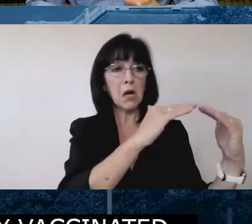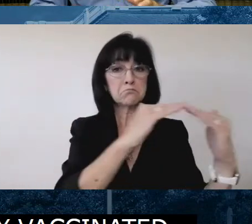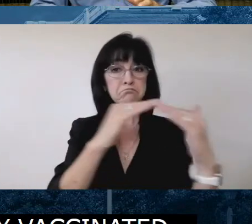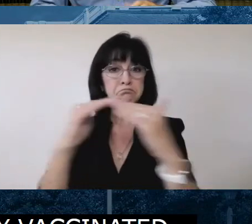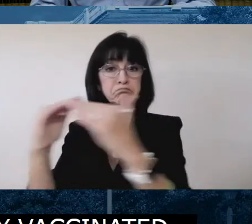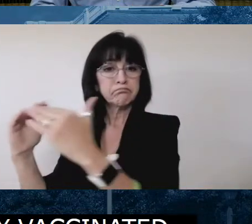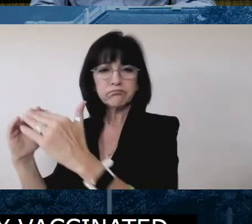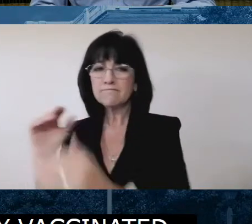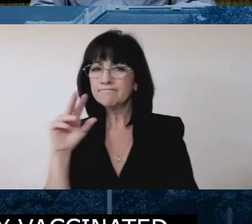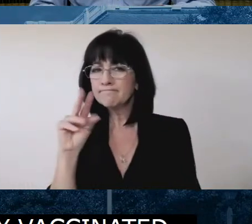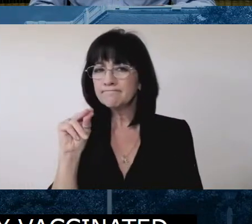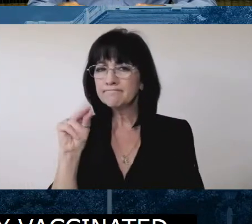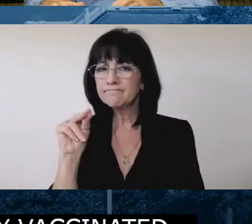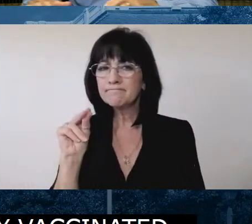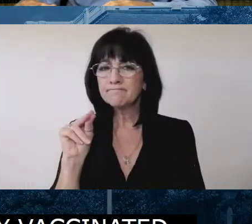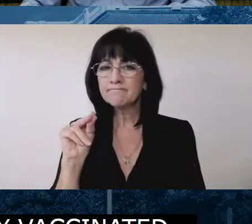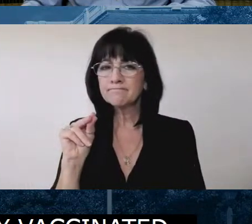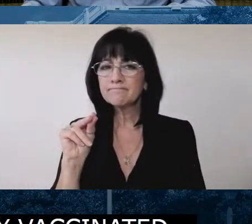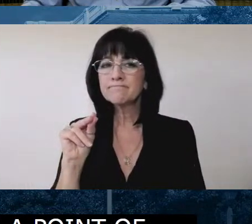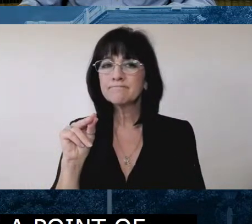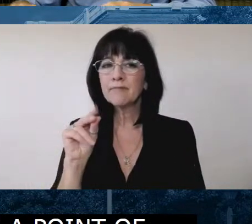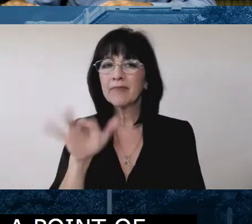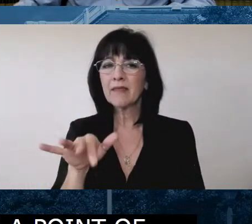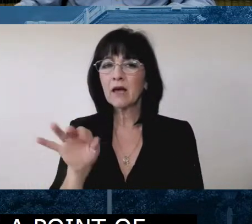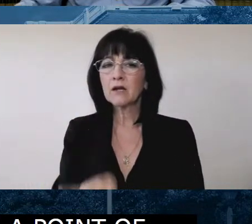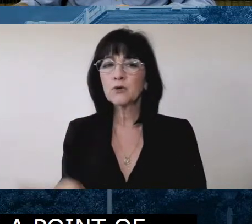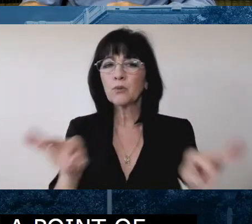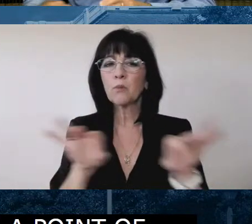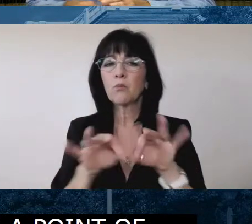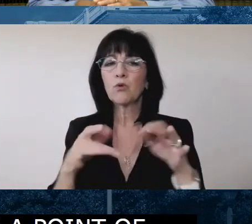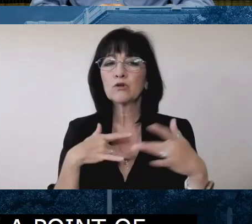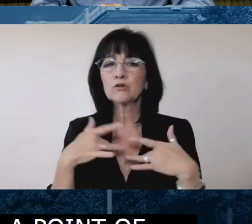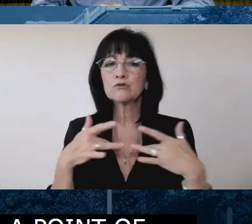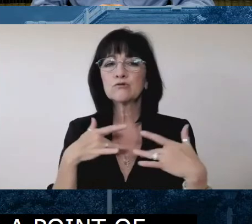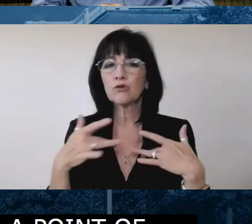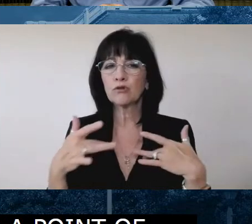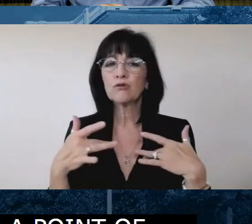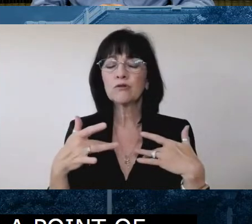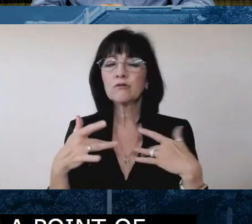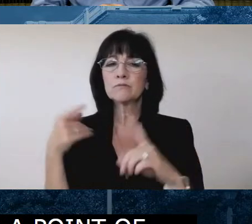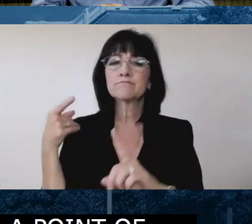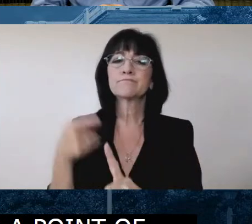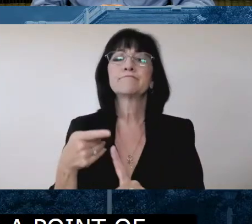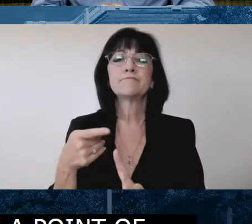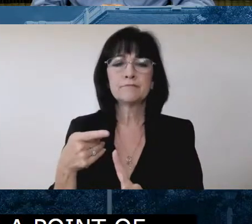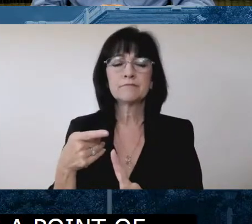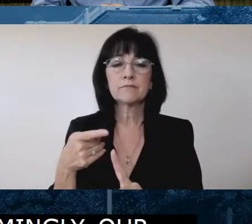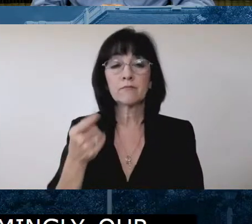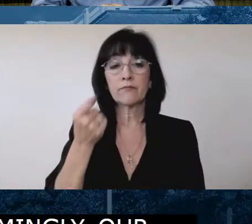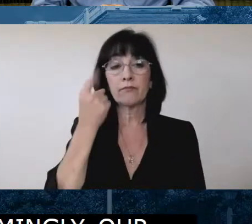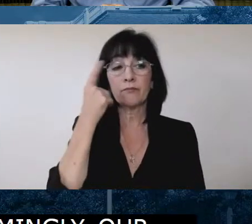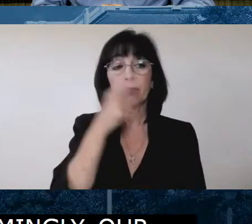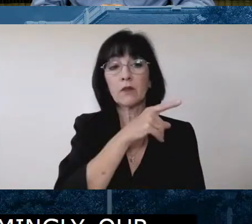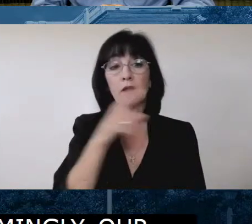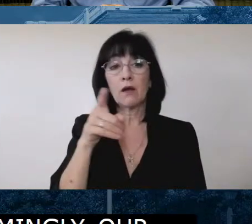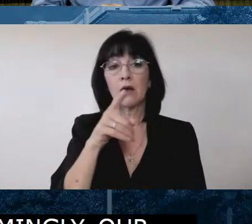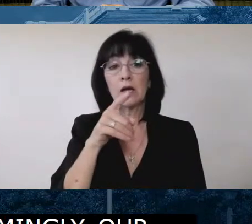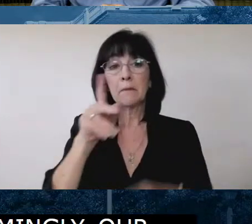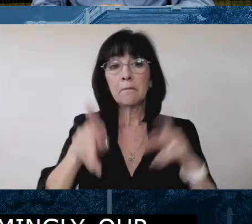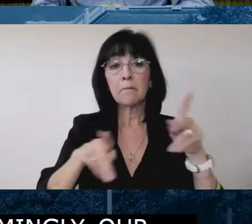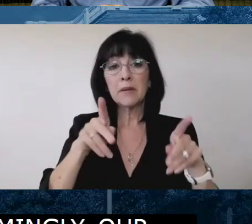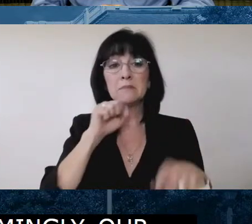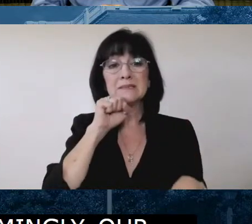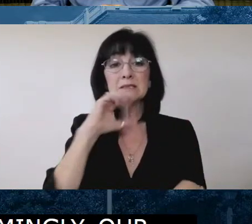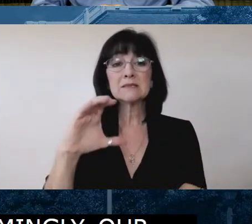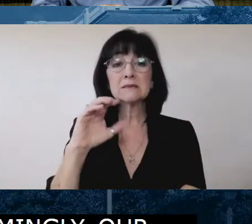Overwhelmingly, our seniors, those 65 and older, are overwhelmingly vaccinated with at least